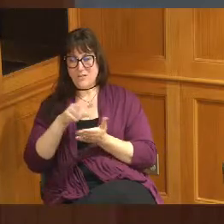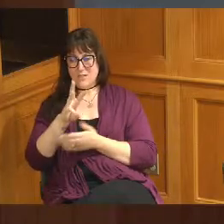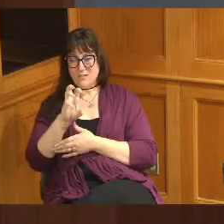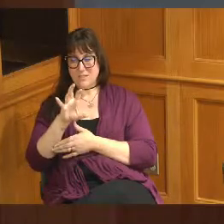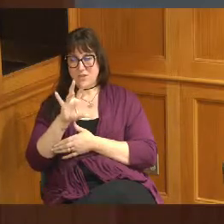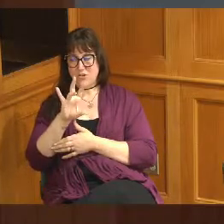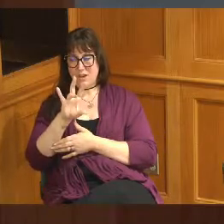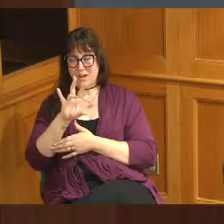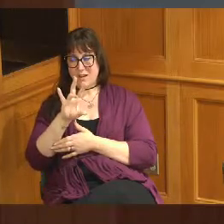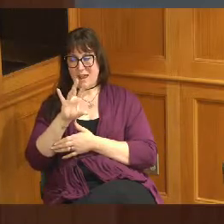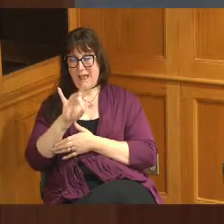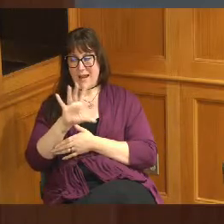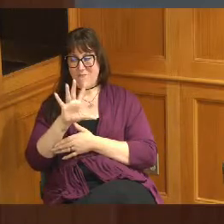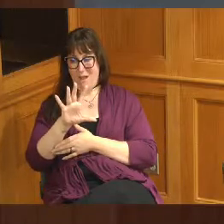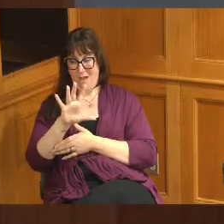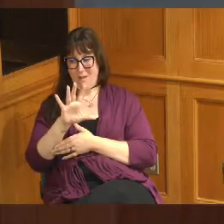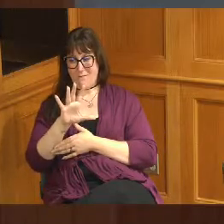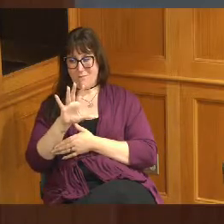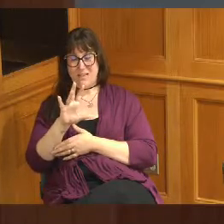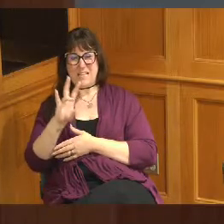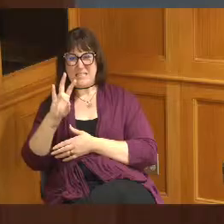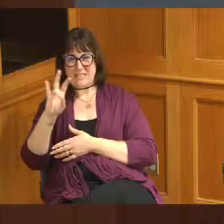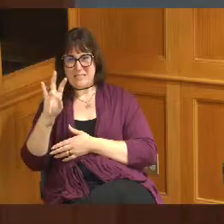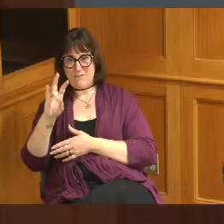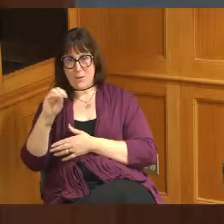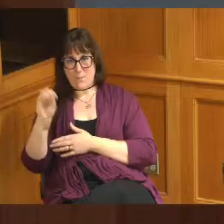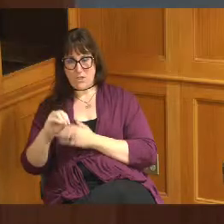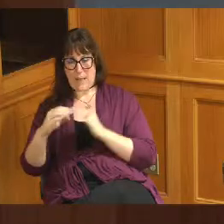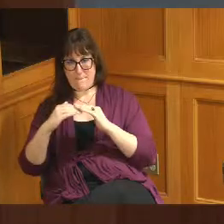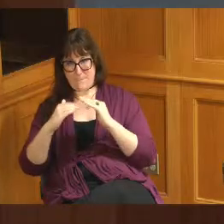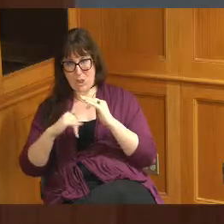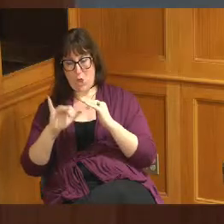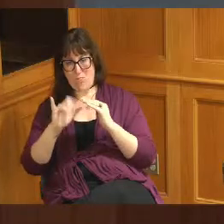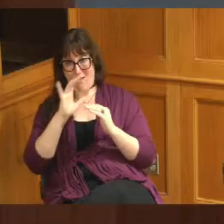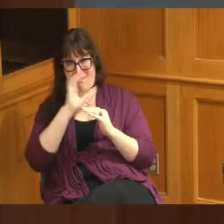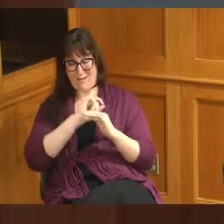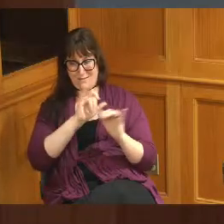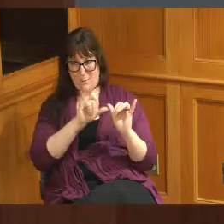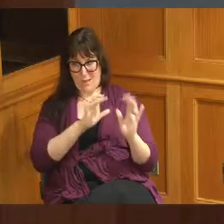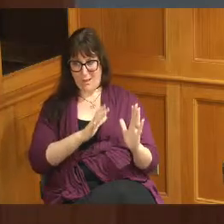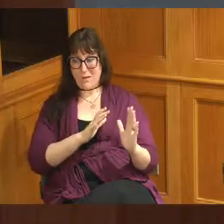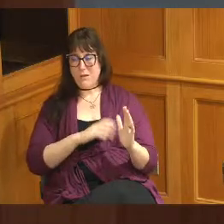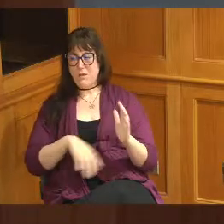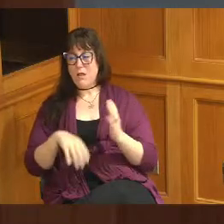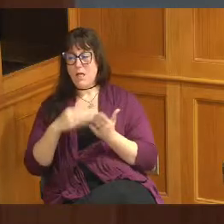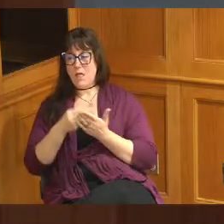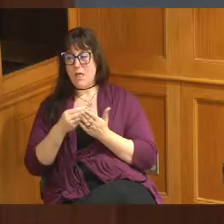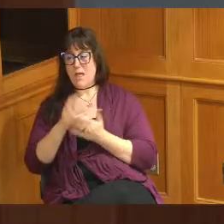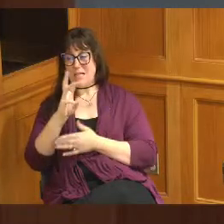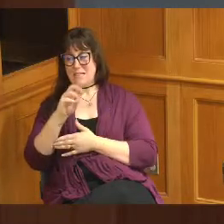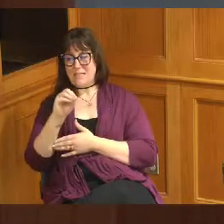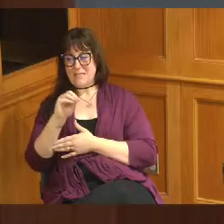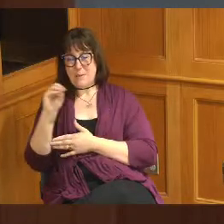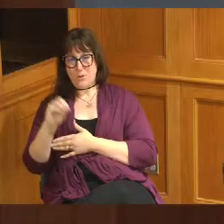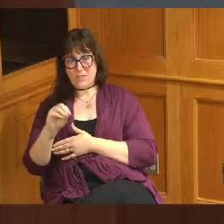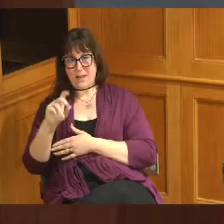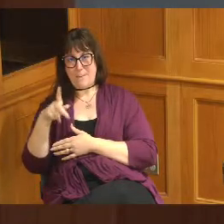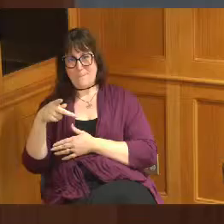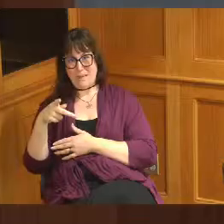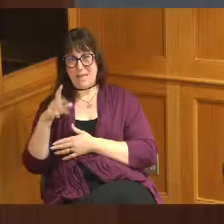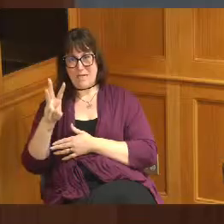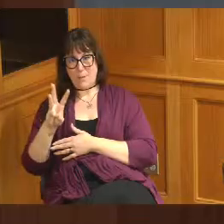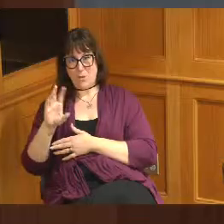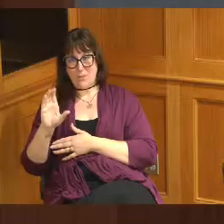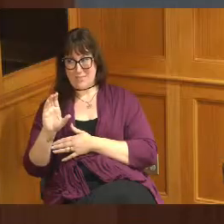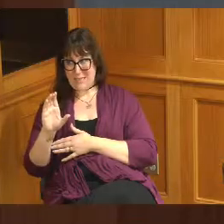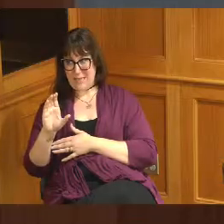$859,685, approximately 7% below the engineer's estimate. The funding for this is 60% OPWC grant and